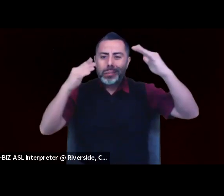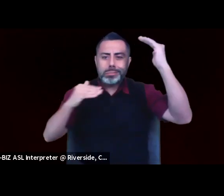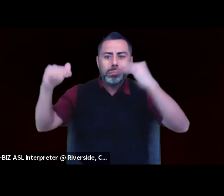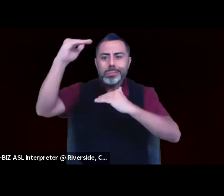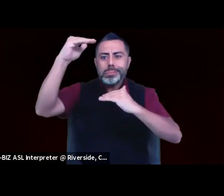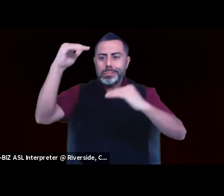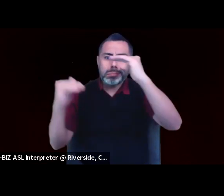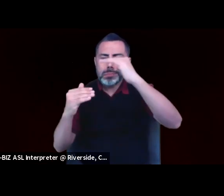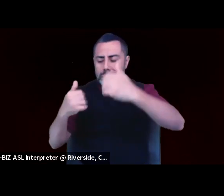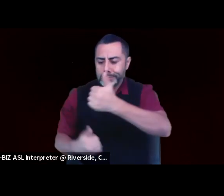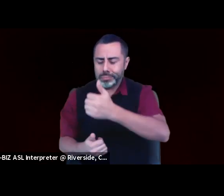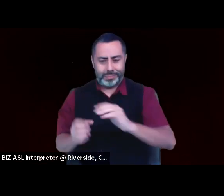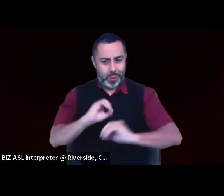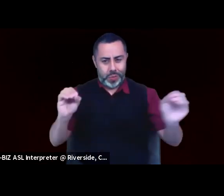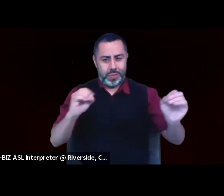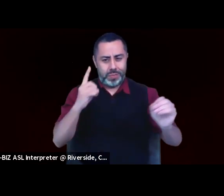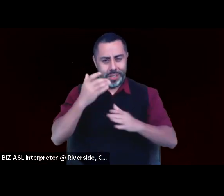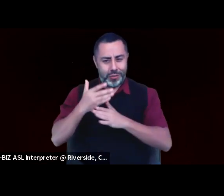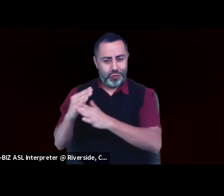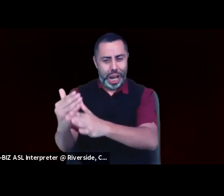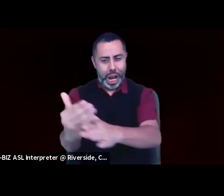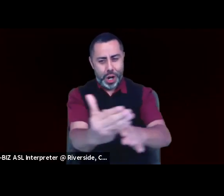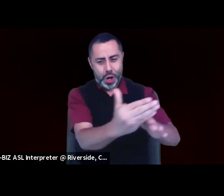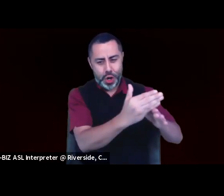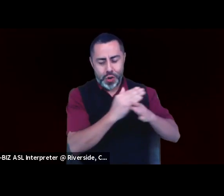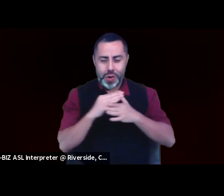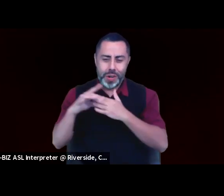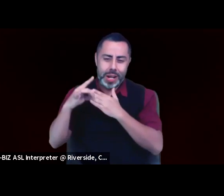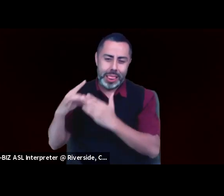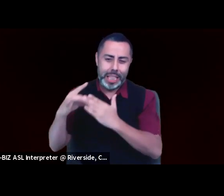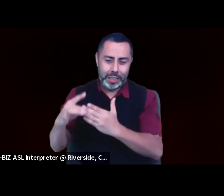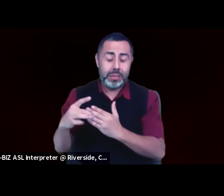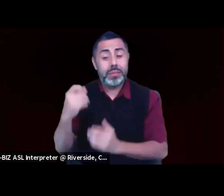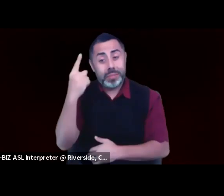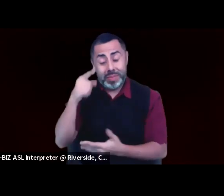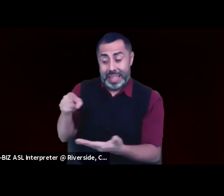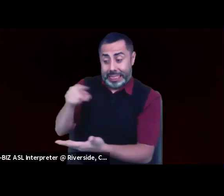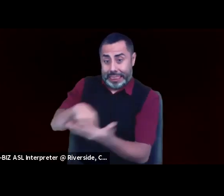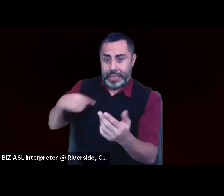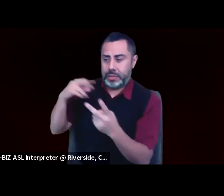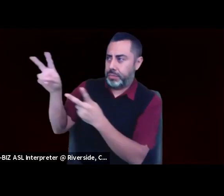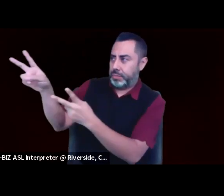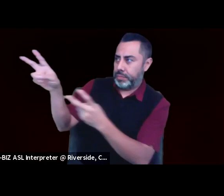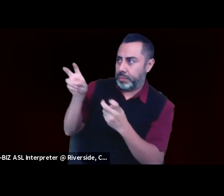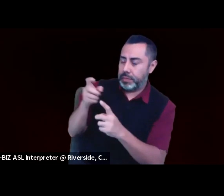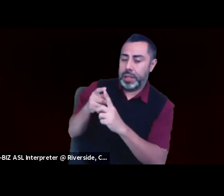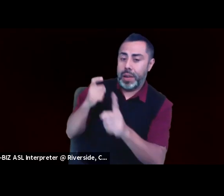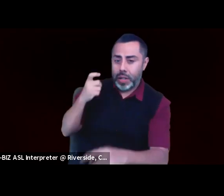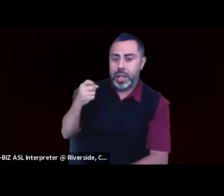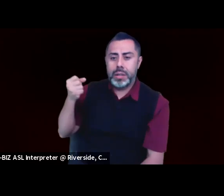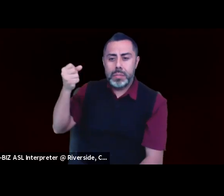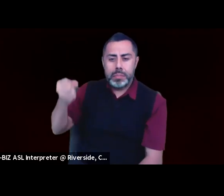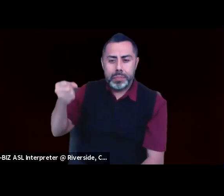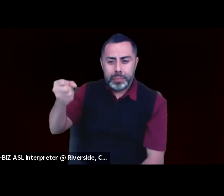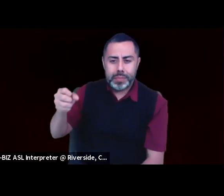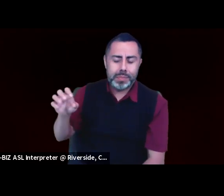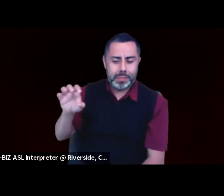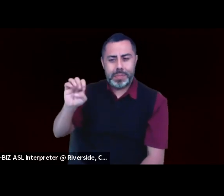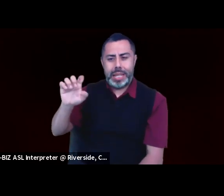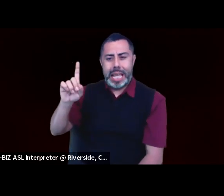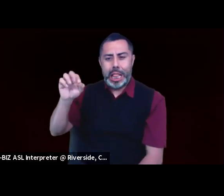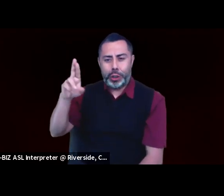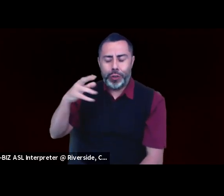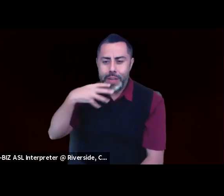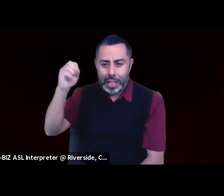something that, you know, I'm drawing upon elders and ancestors and also some other folks within